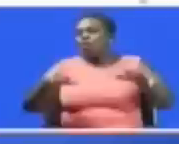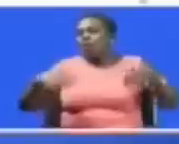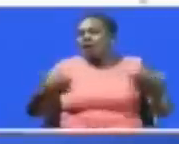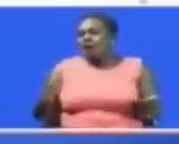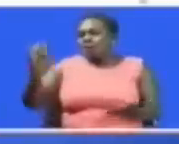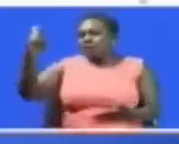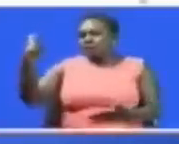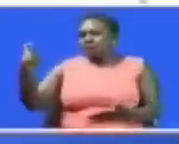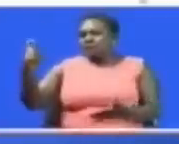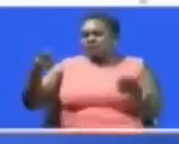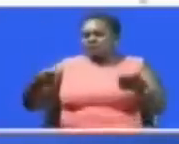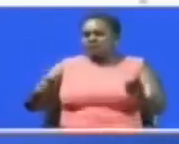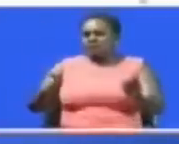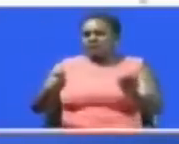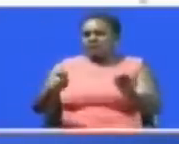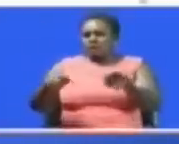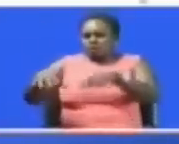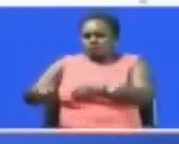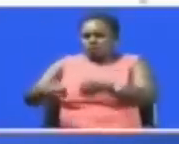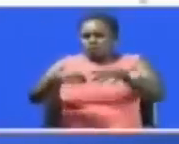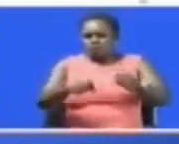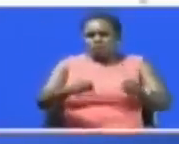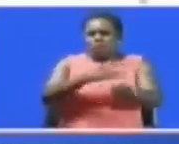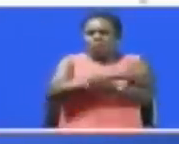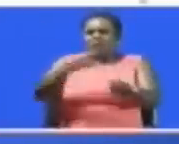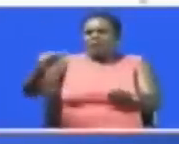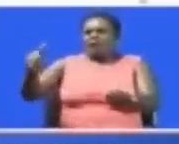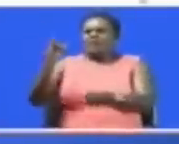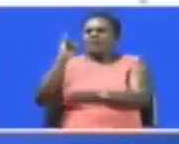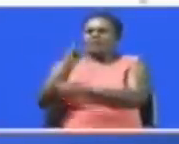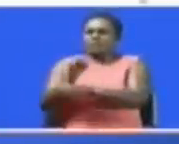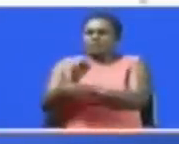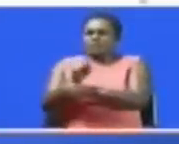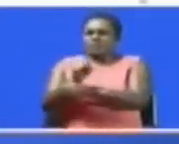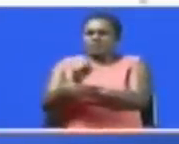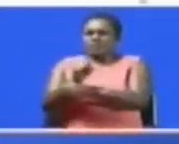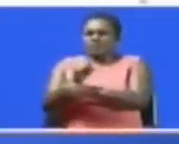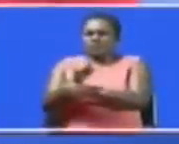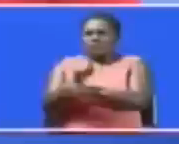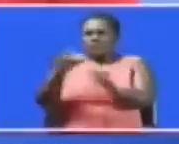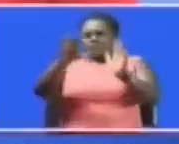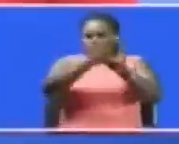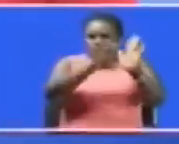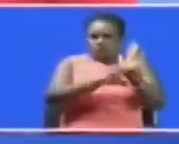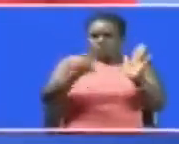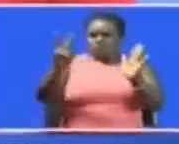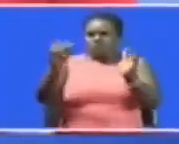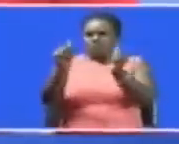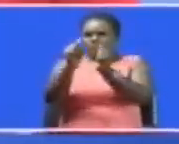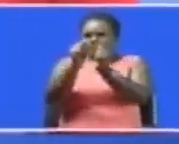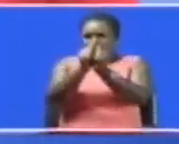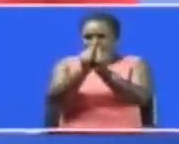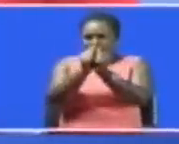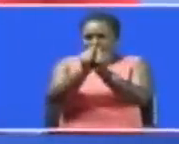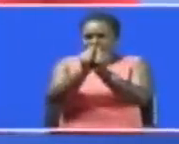that executive to try to encroach into the powers of the other institutions become very easy. But did the Constitution 2010 give more powers